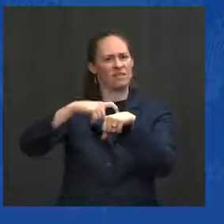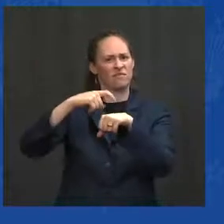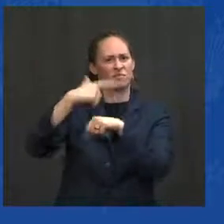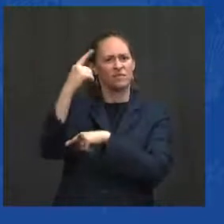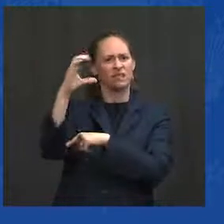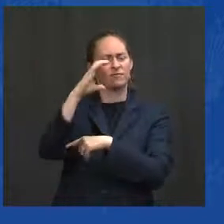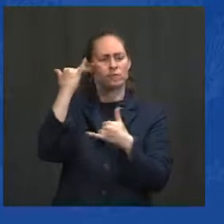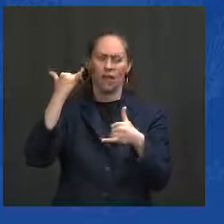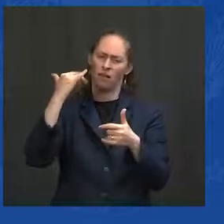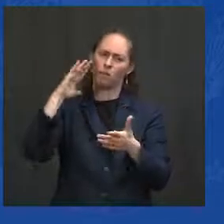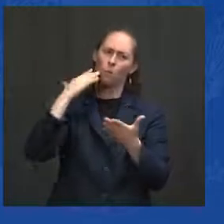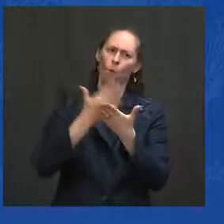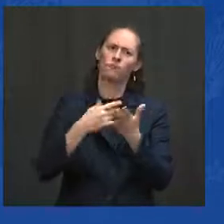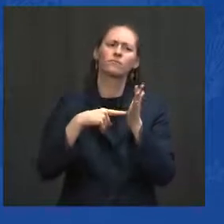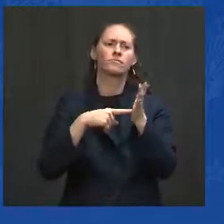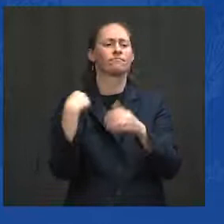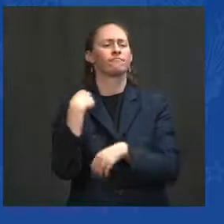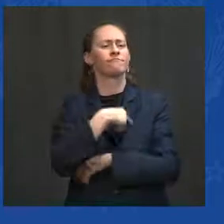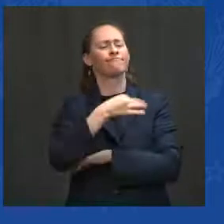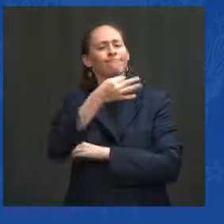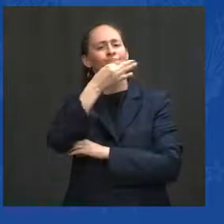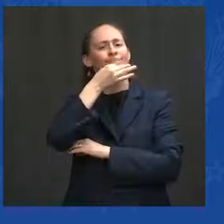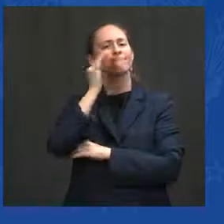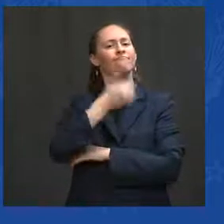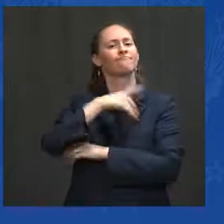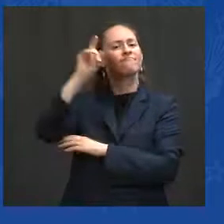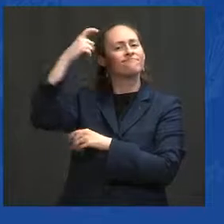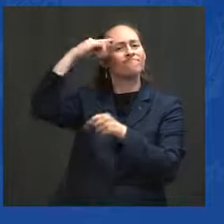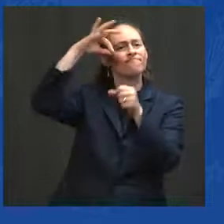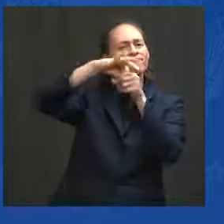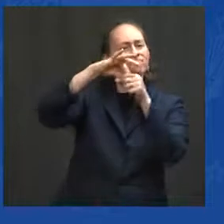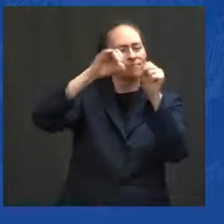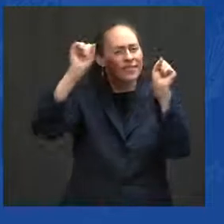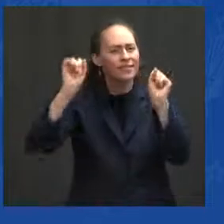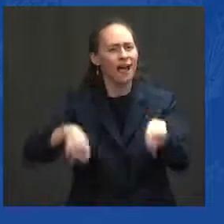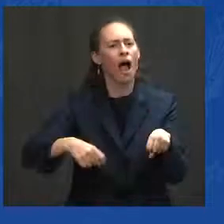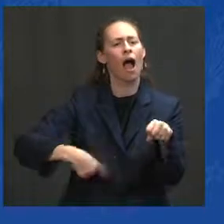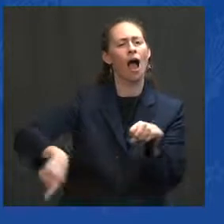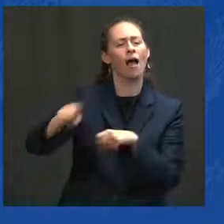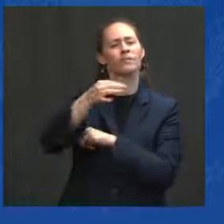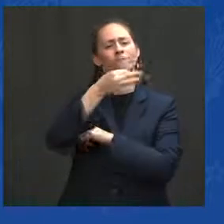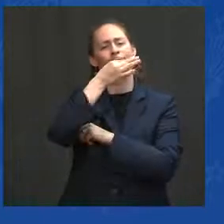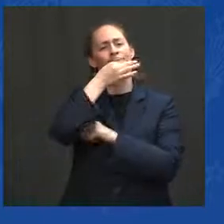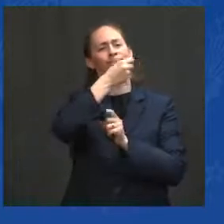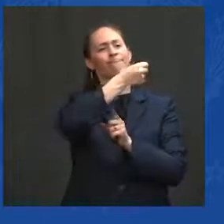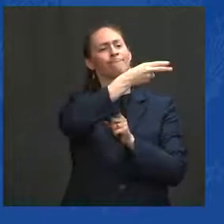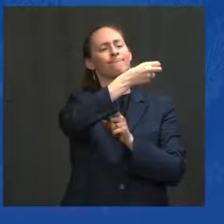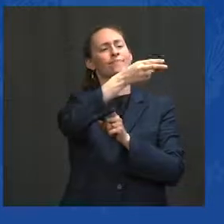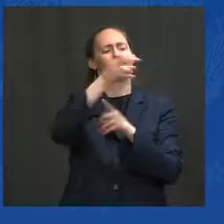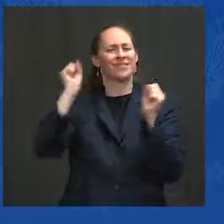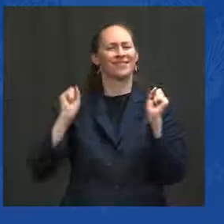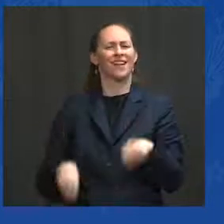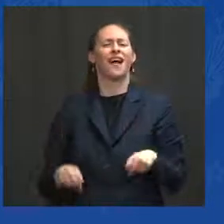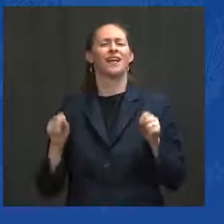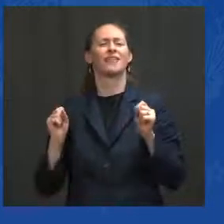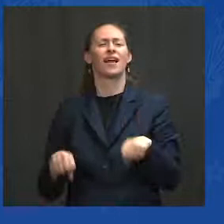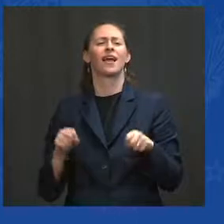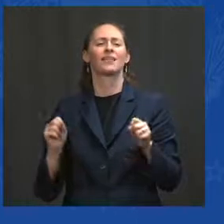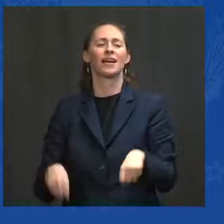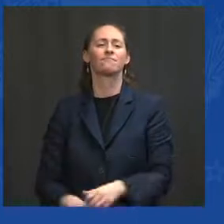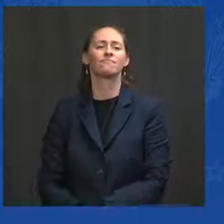American democracy and the American people can truly outcompete anyone. Because I know that just given half a